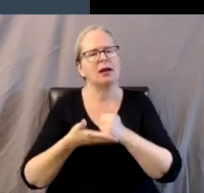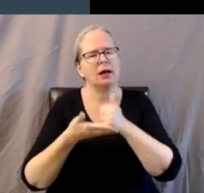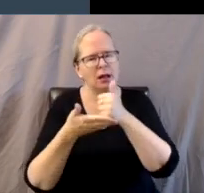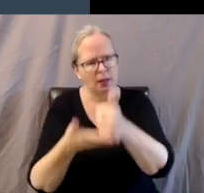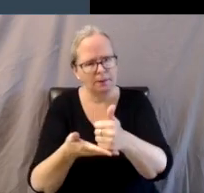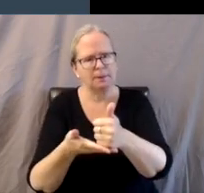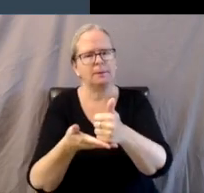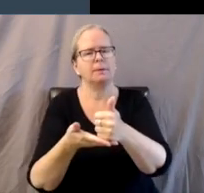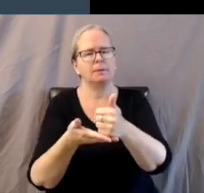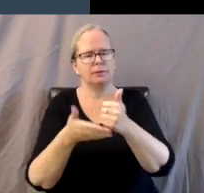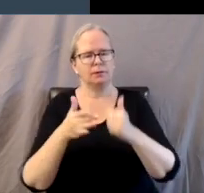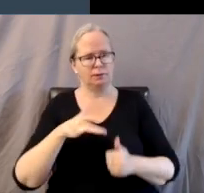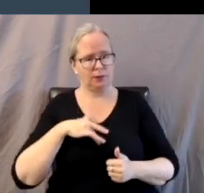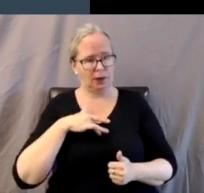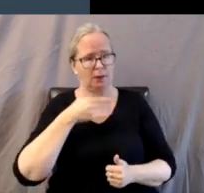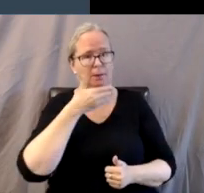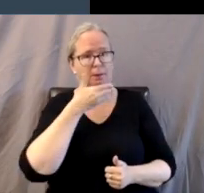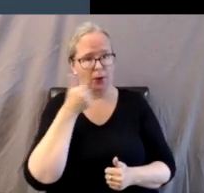care.